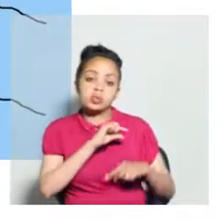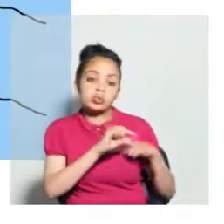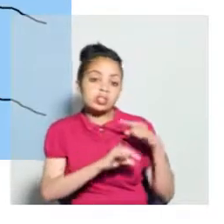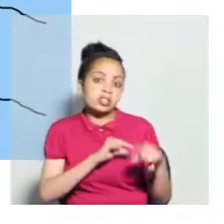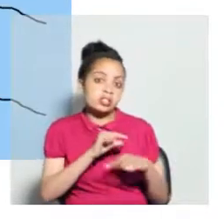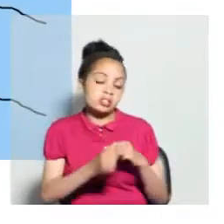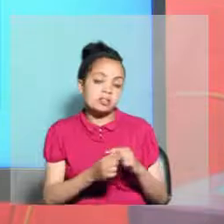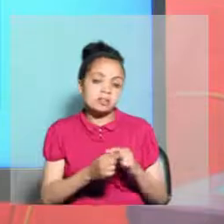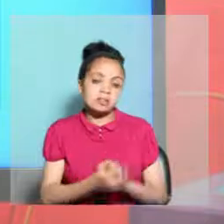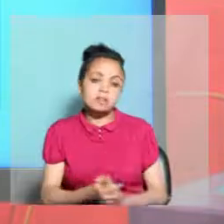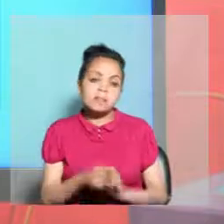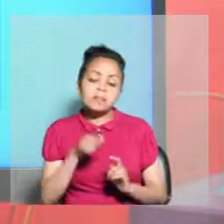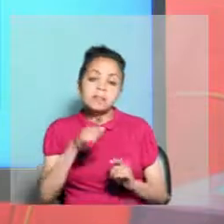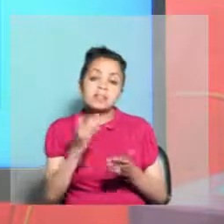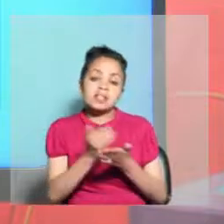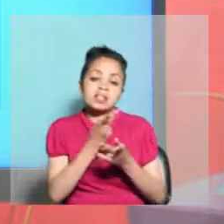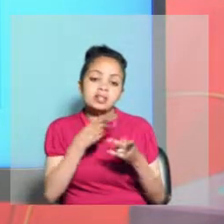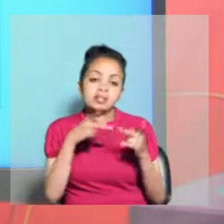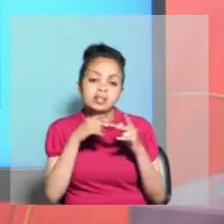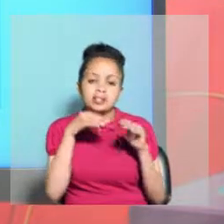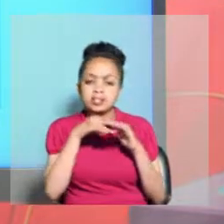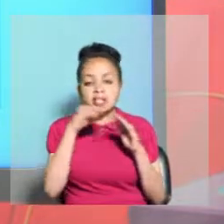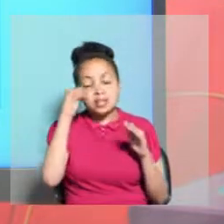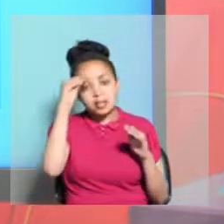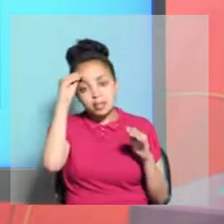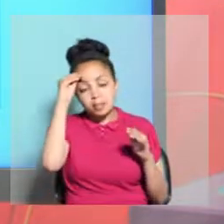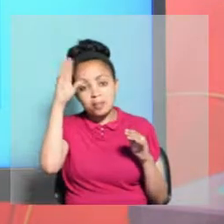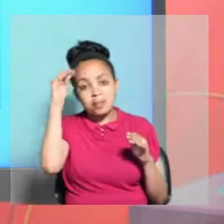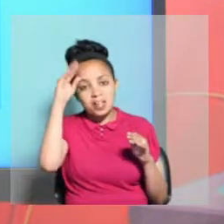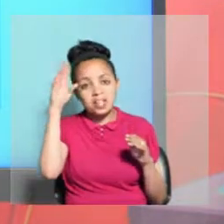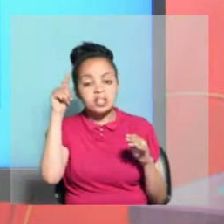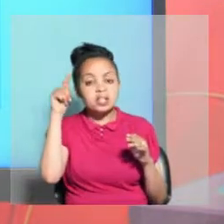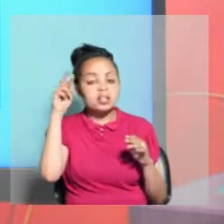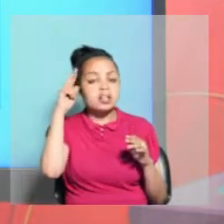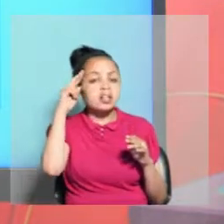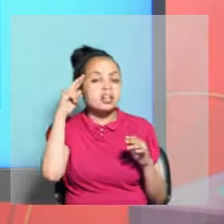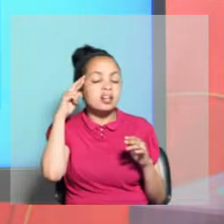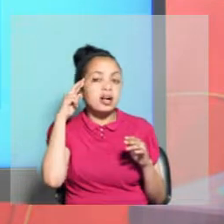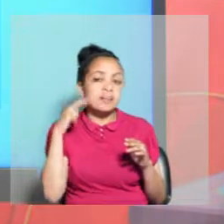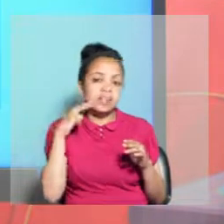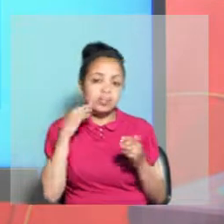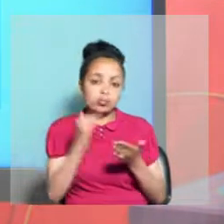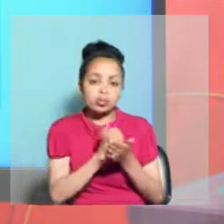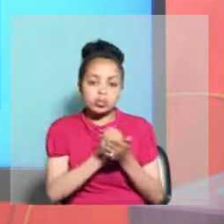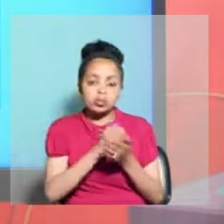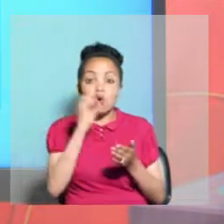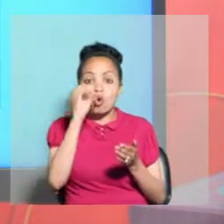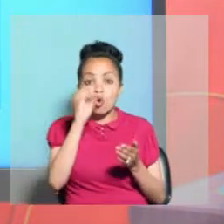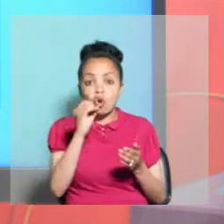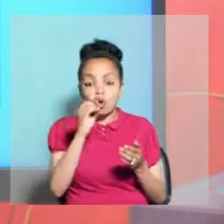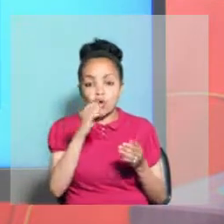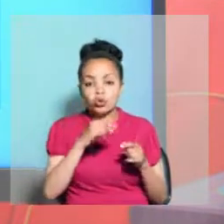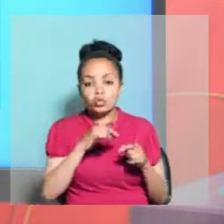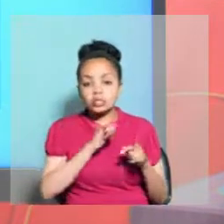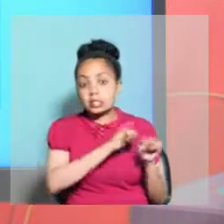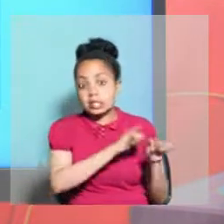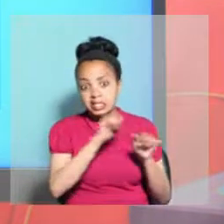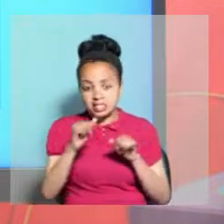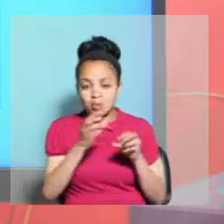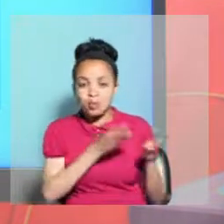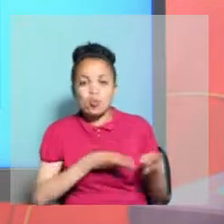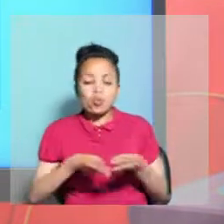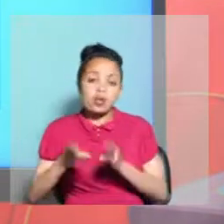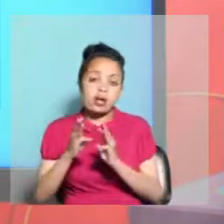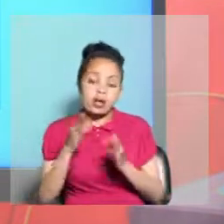spermatogenesis, which takes place in male gamete producing. And again, oogenesis can be follows the same strategy in